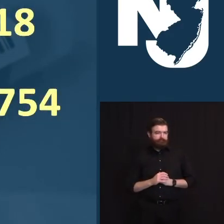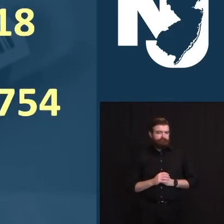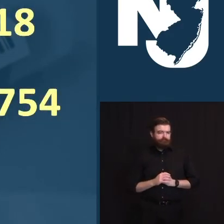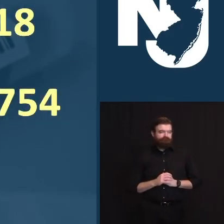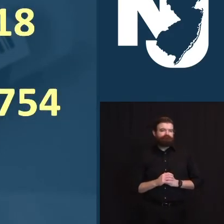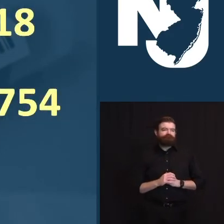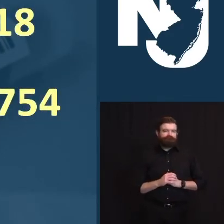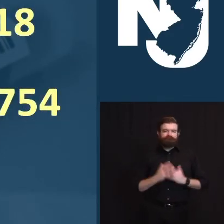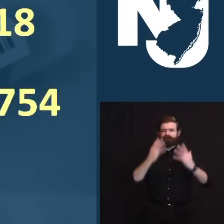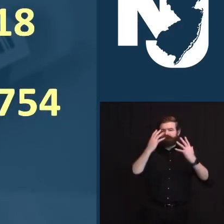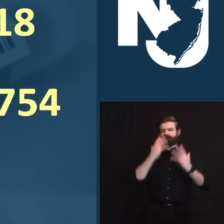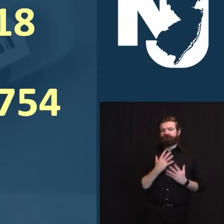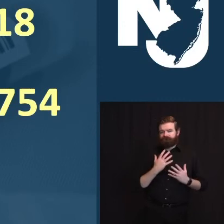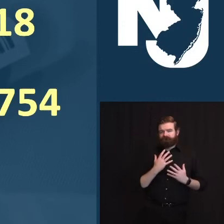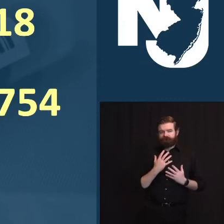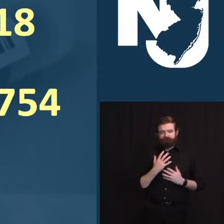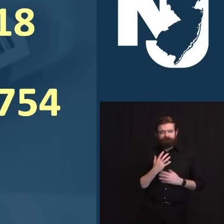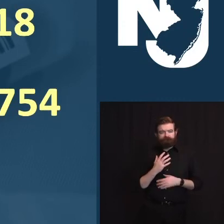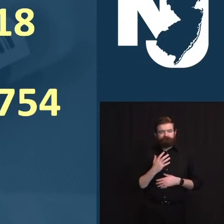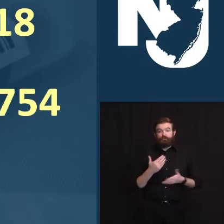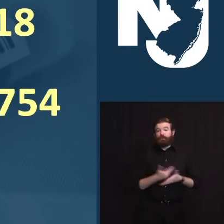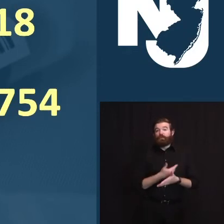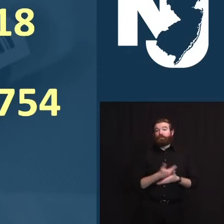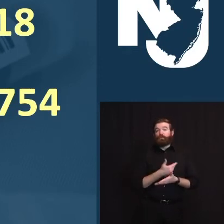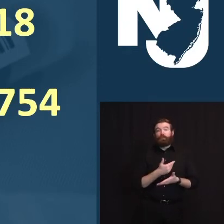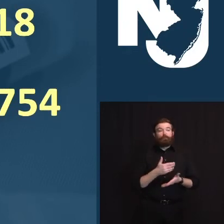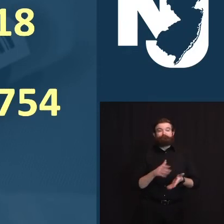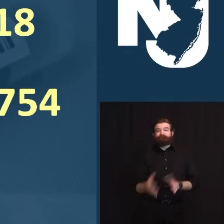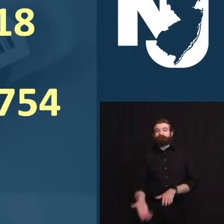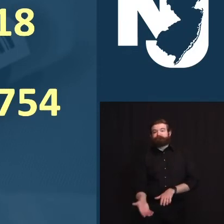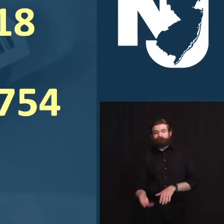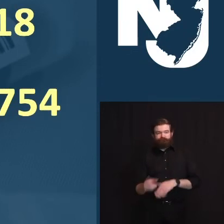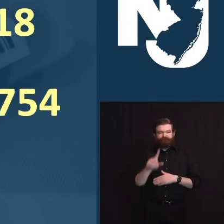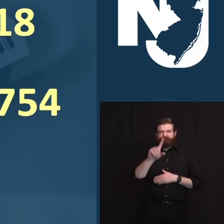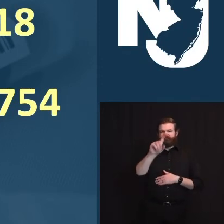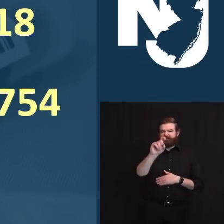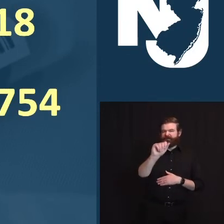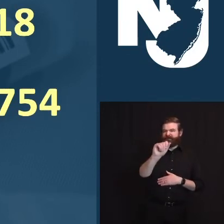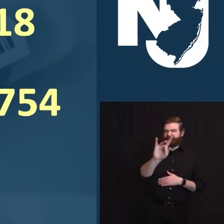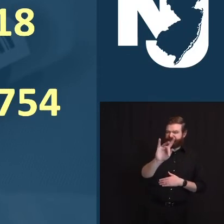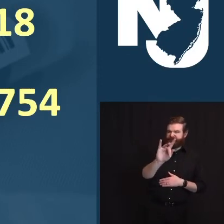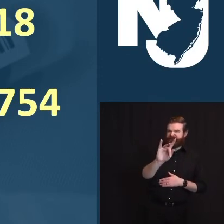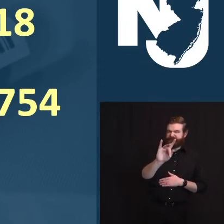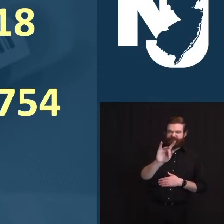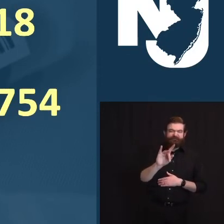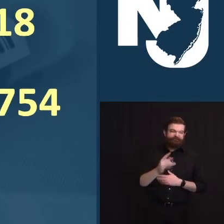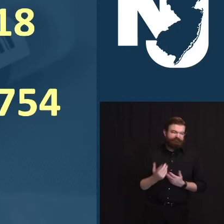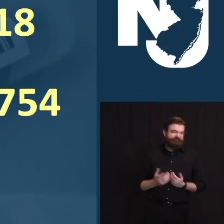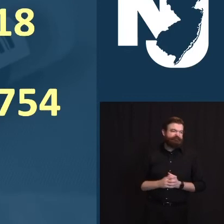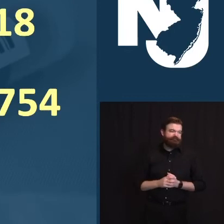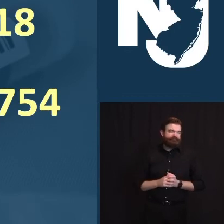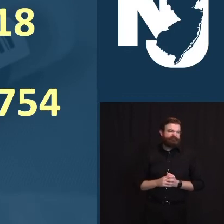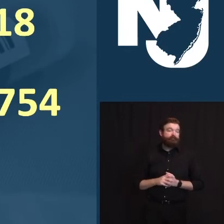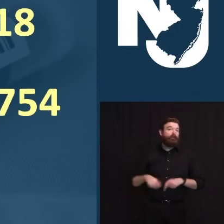further 118 confirmed losses of life from COVID-19 complications. A total of